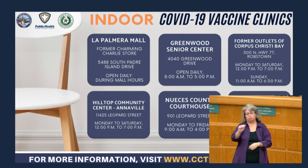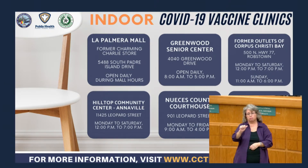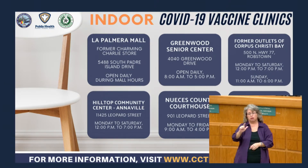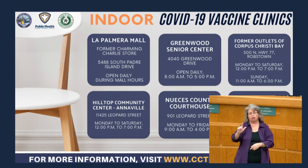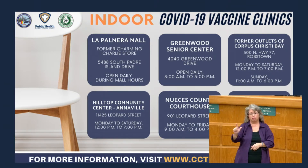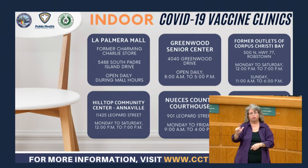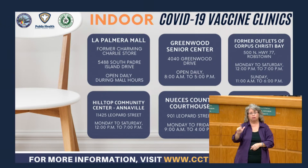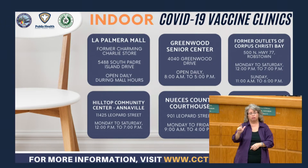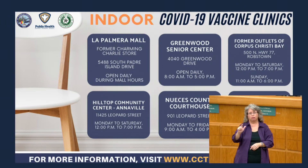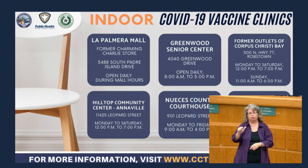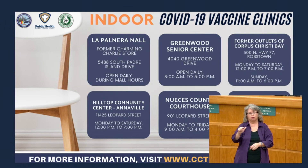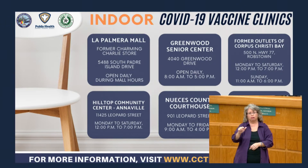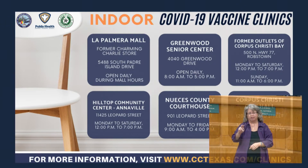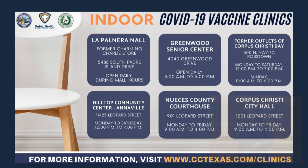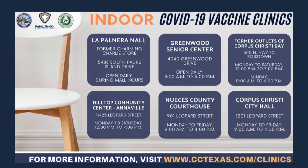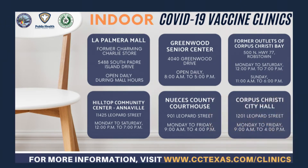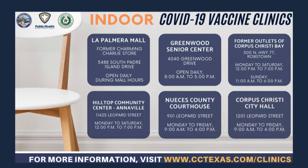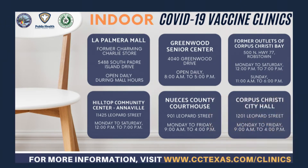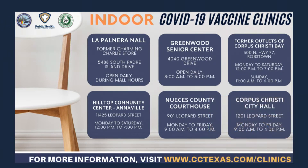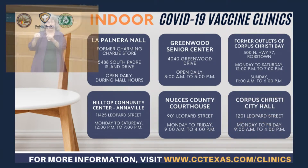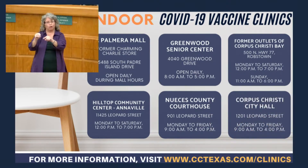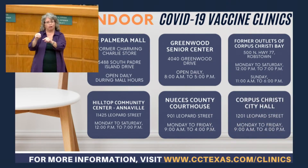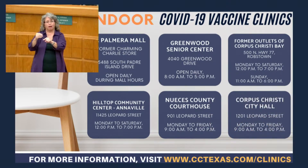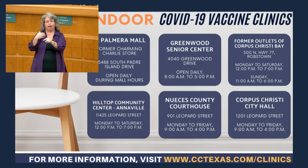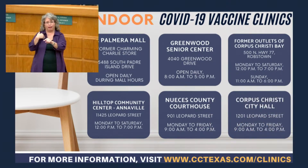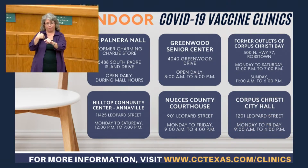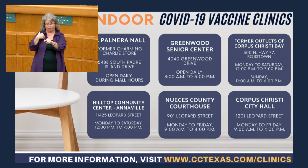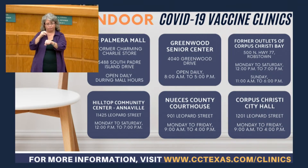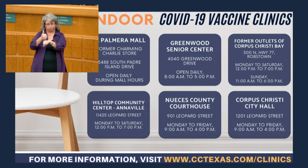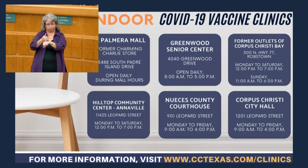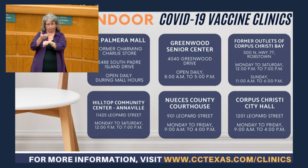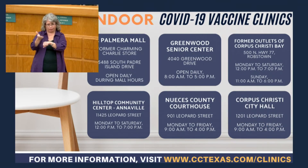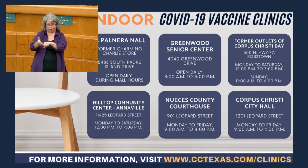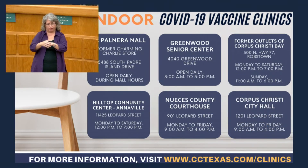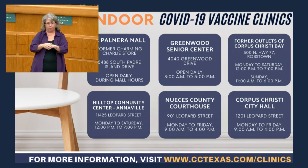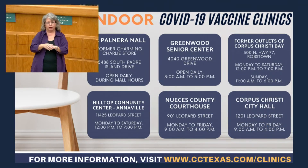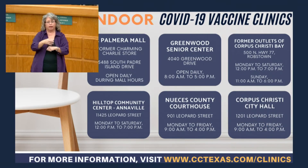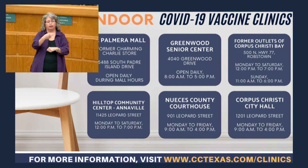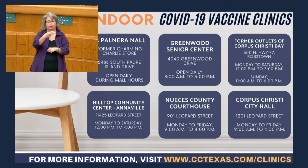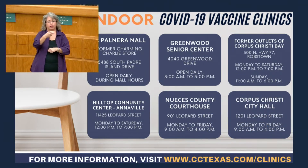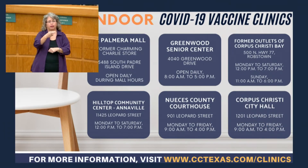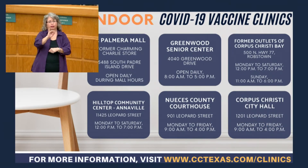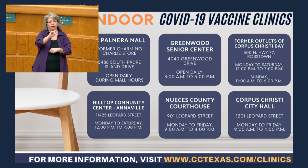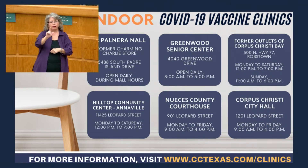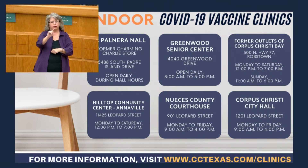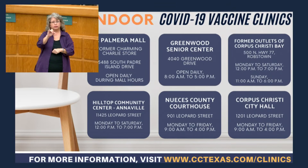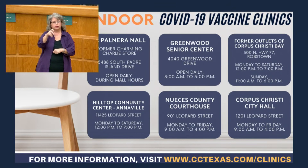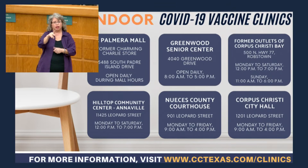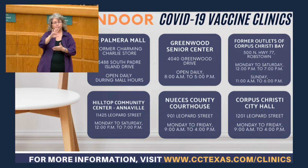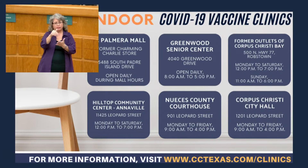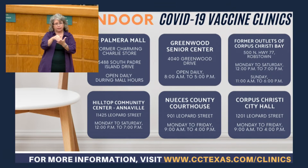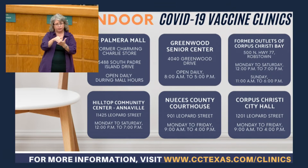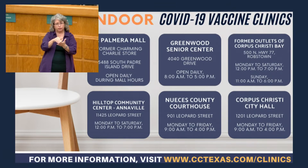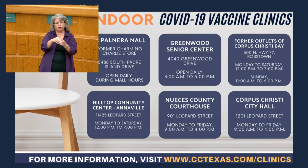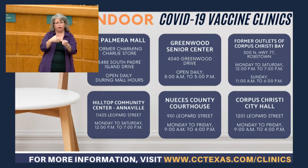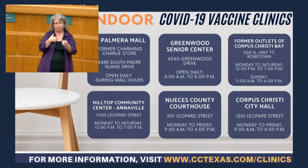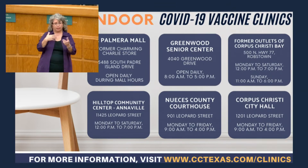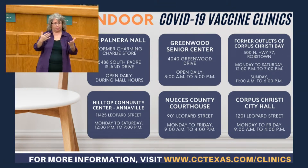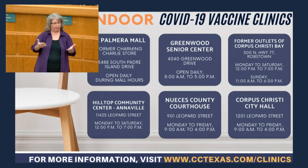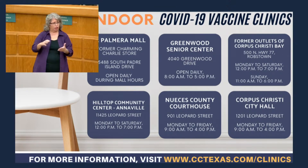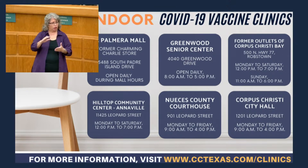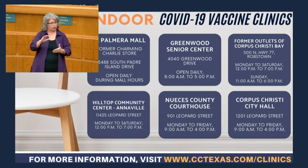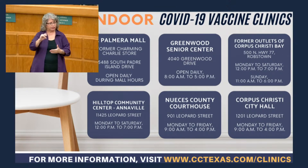store, at the Hilltop Community Center, and both here at City Hall and the Nueces County Courthouse, we're there